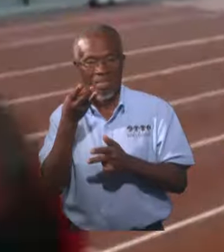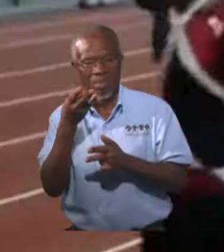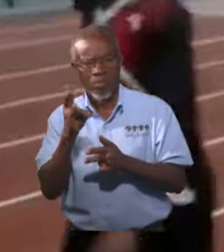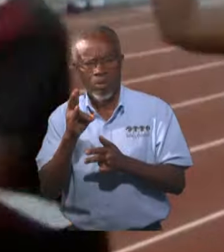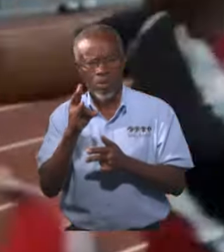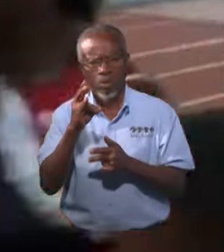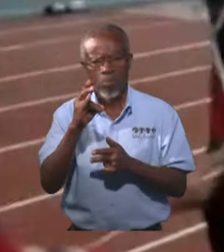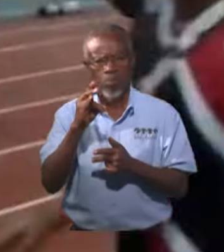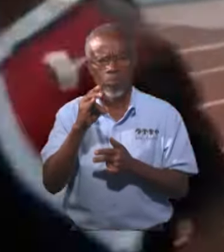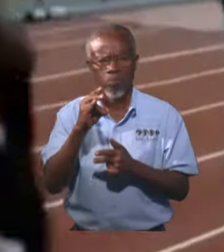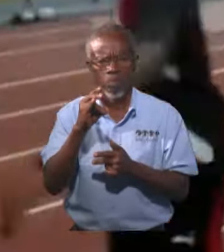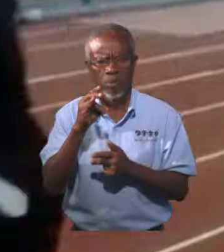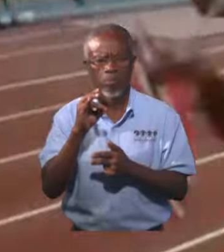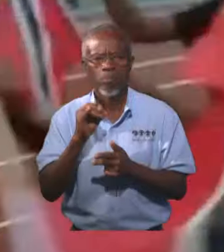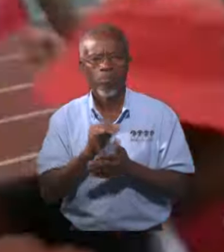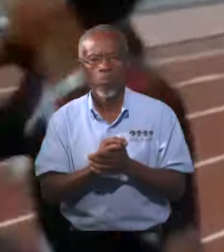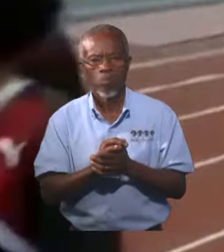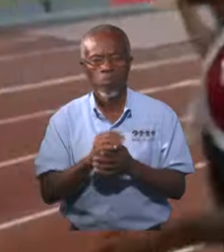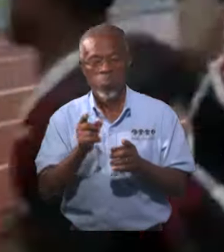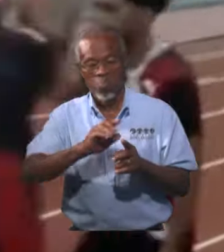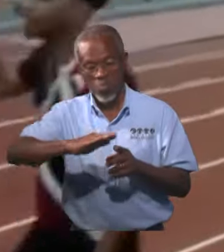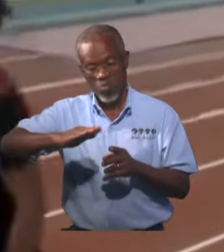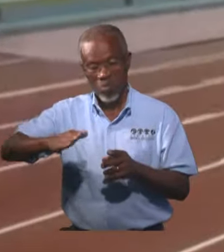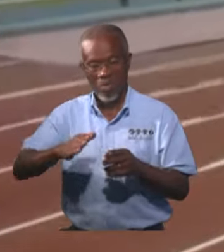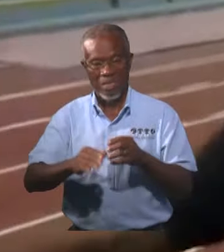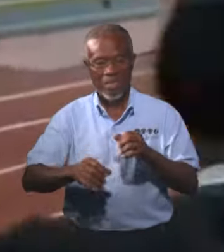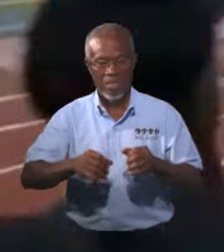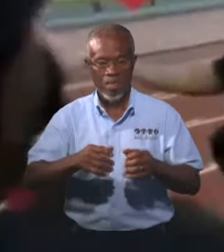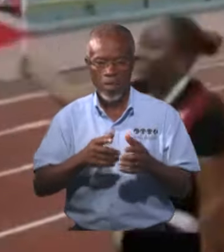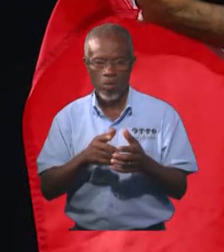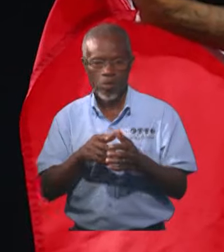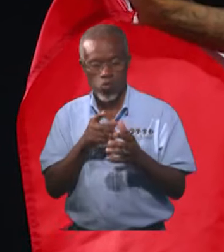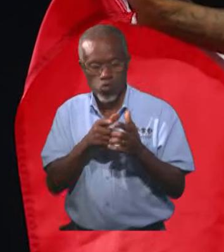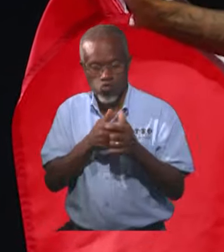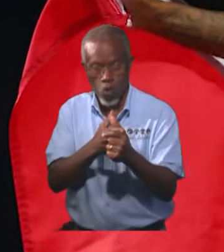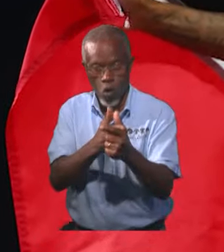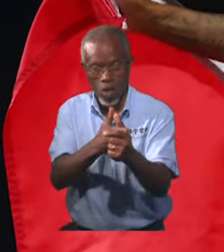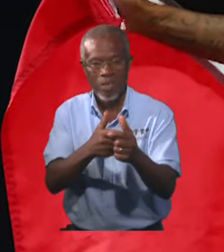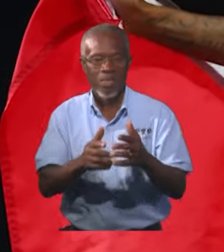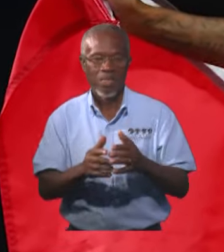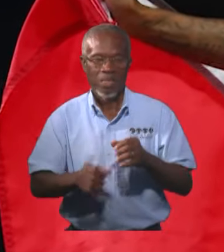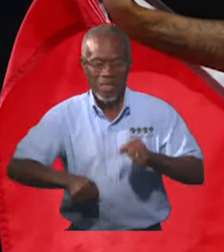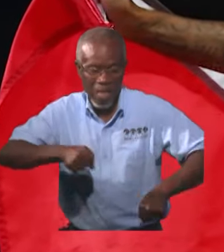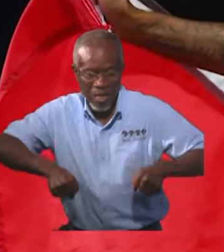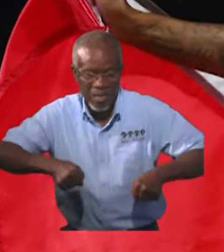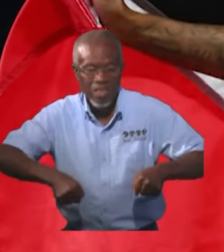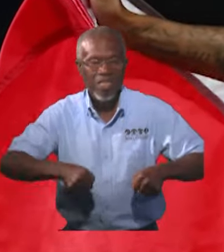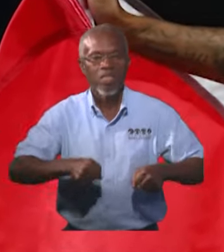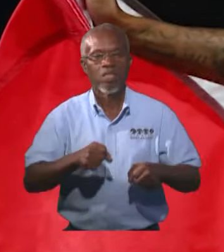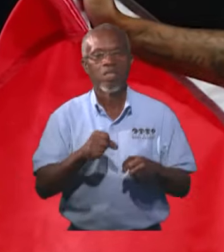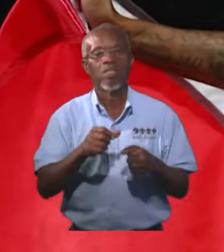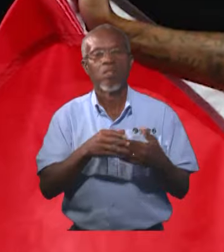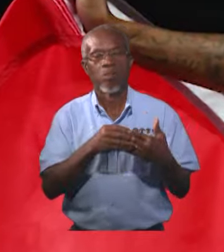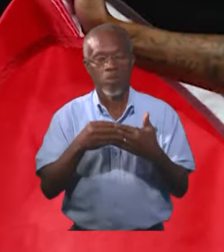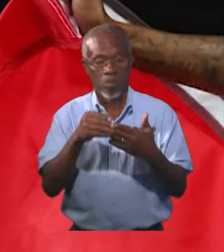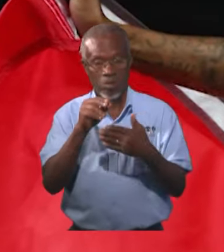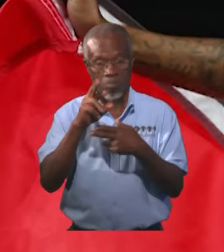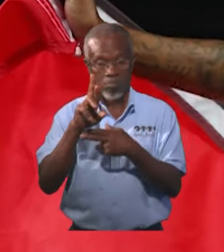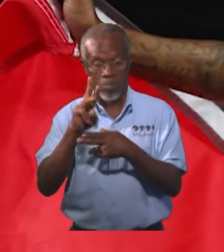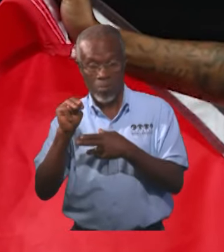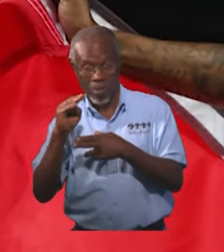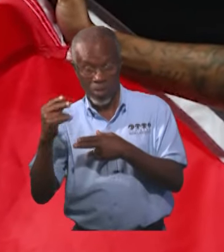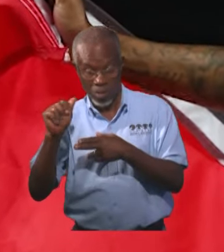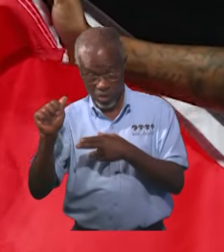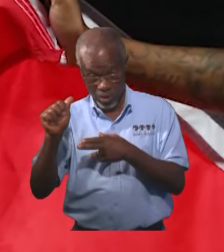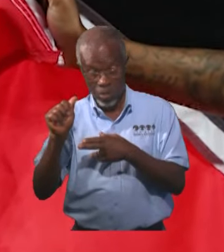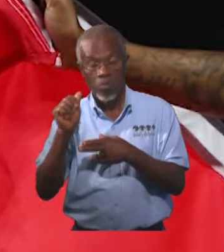across 3 sports, athletics, cycling, and swimming. The women's sprint team will be led by Michelle Liahi,